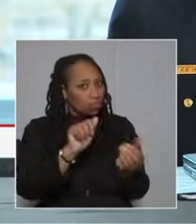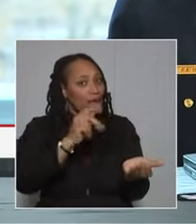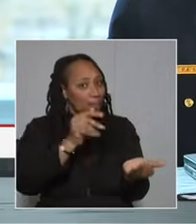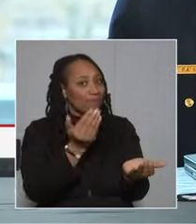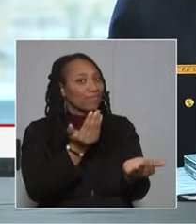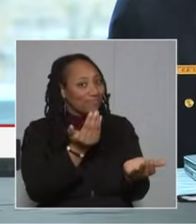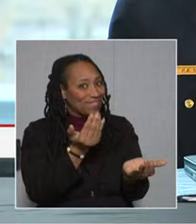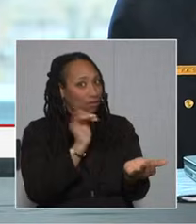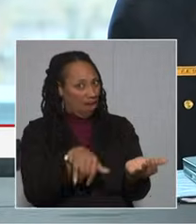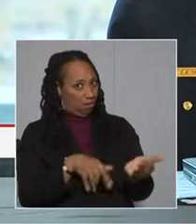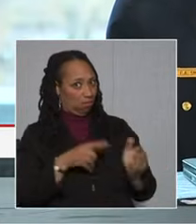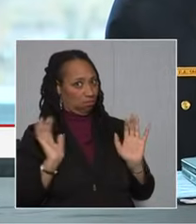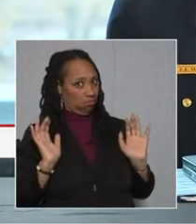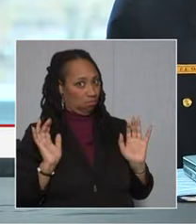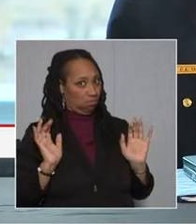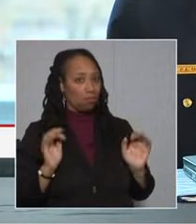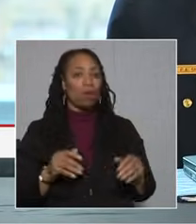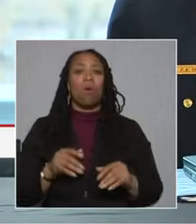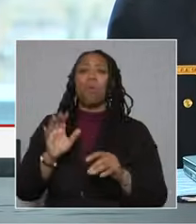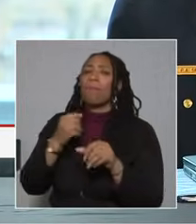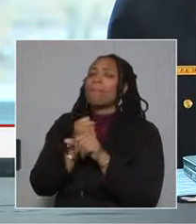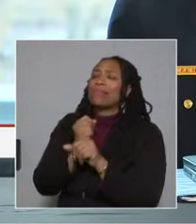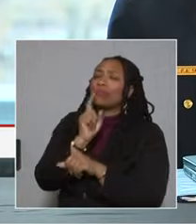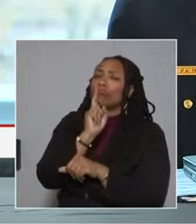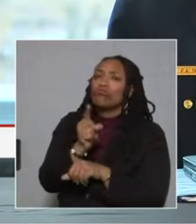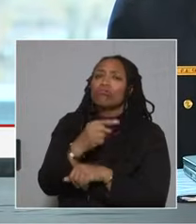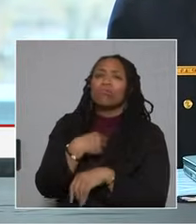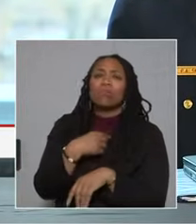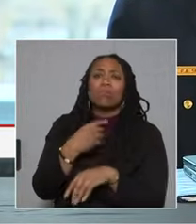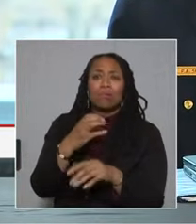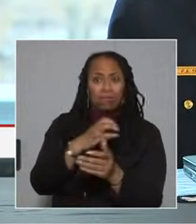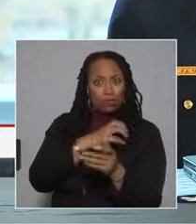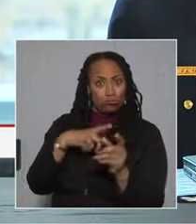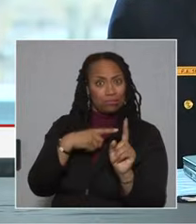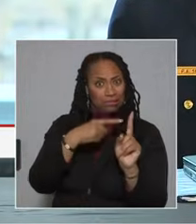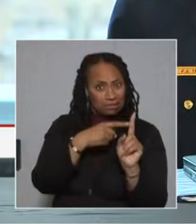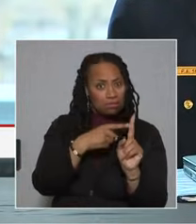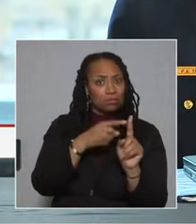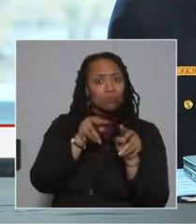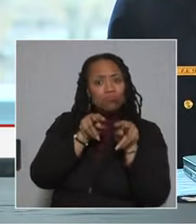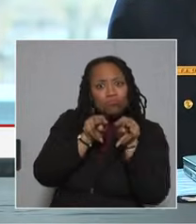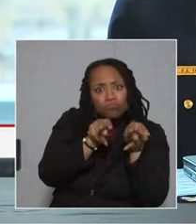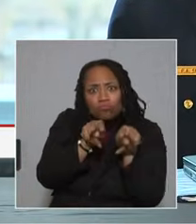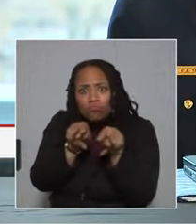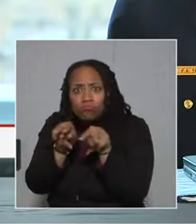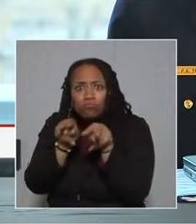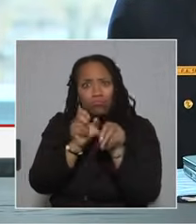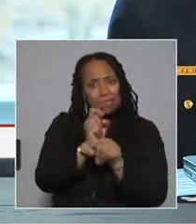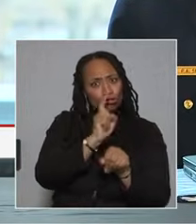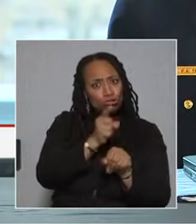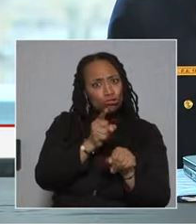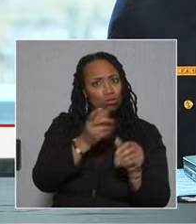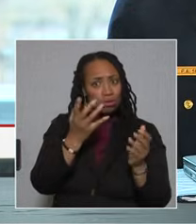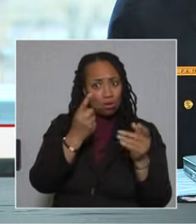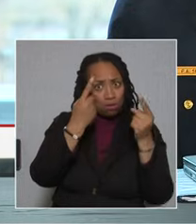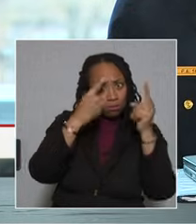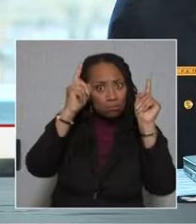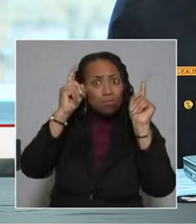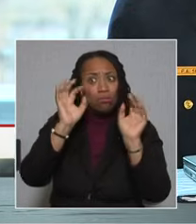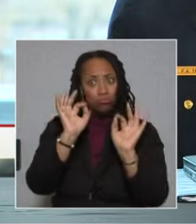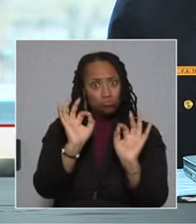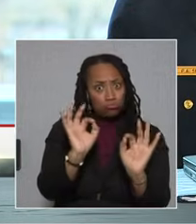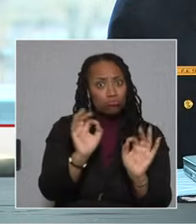they're keeping tools in the toolbox that work. And it's really separate and apart from